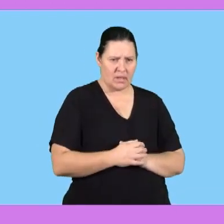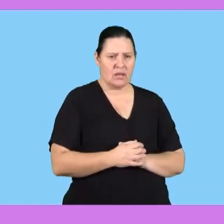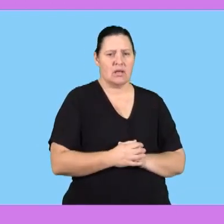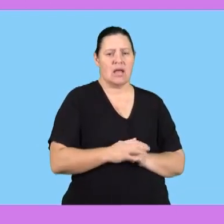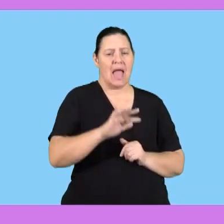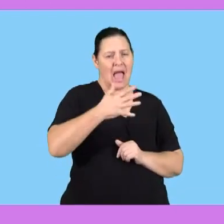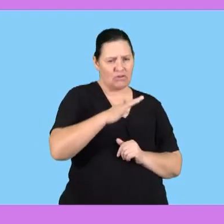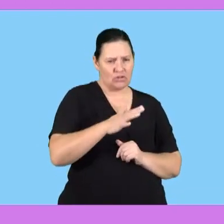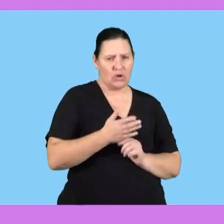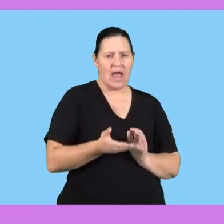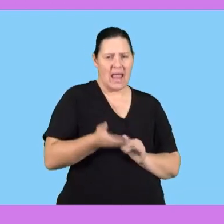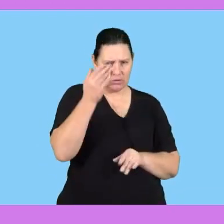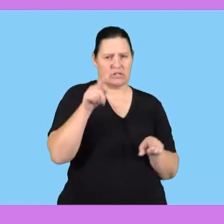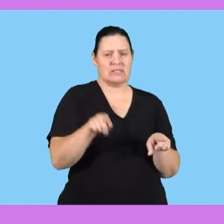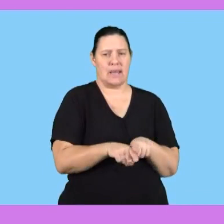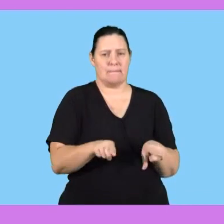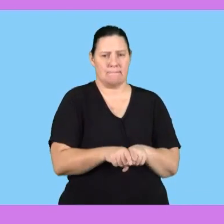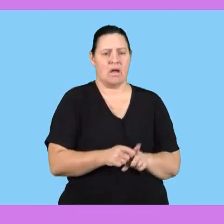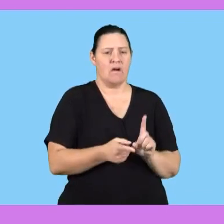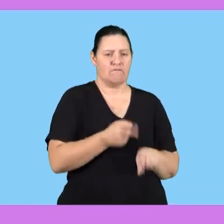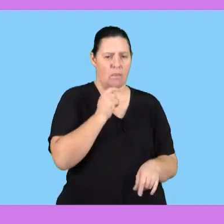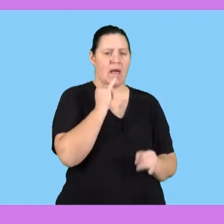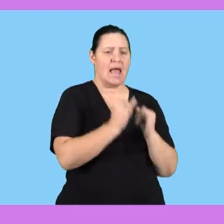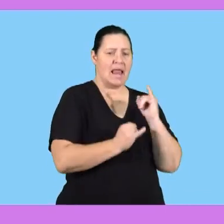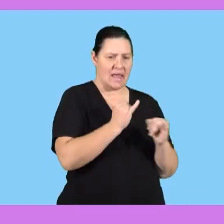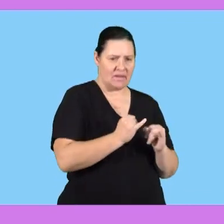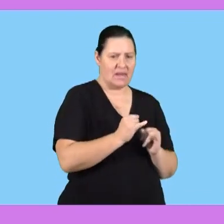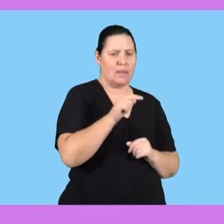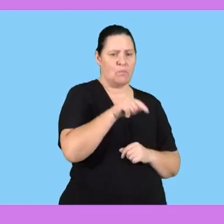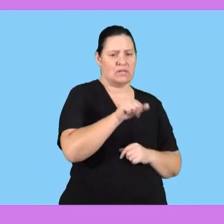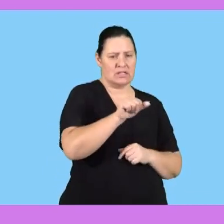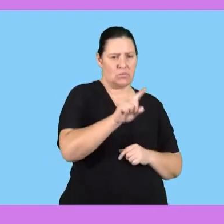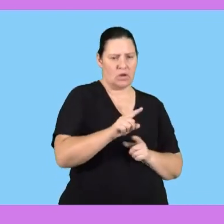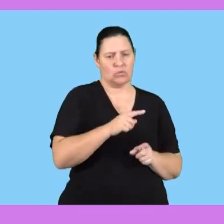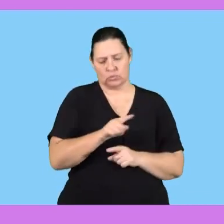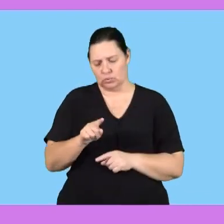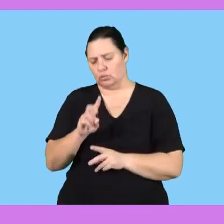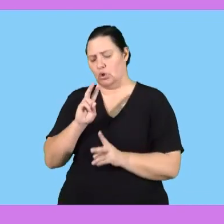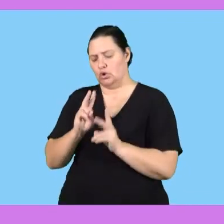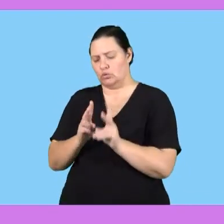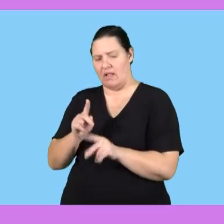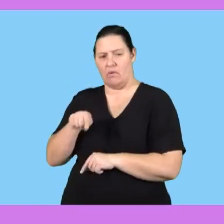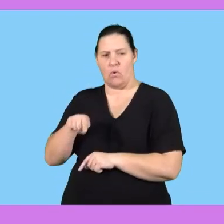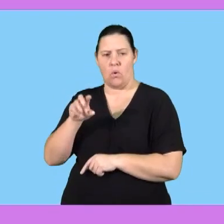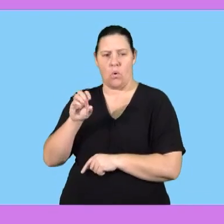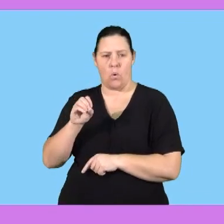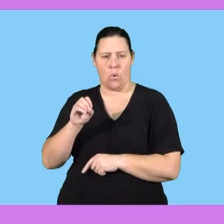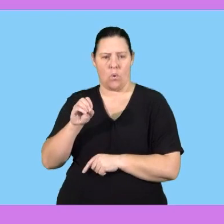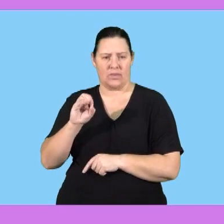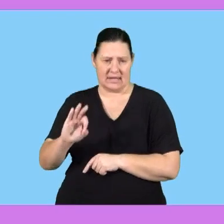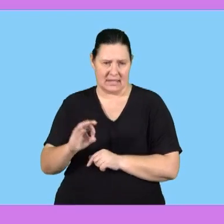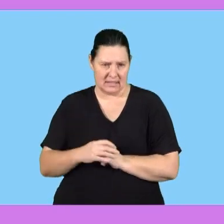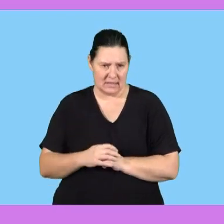price? It increased also from 11 Rand 61 to 12 Rand 3 cents. So do we agree